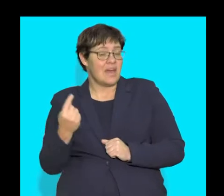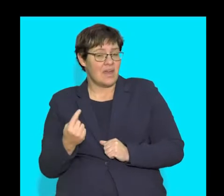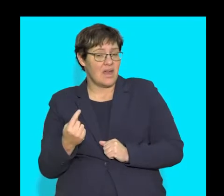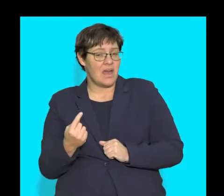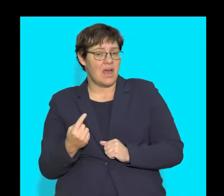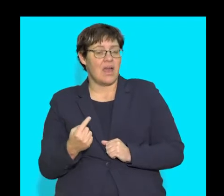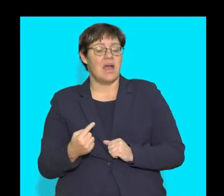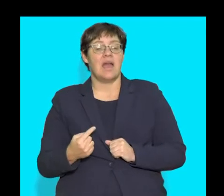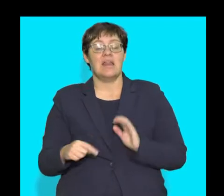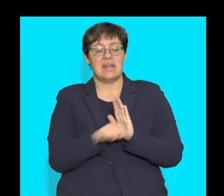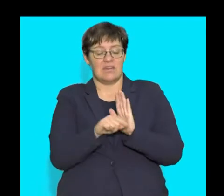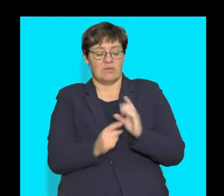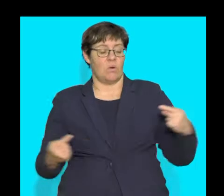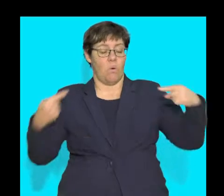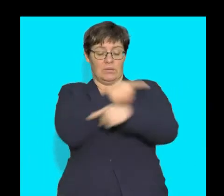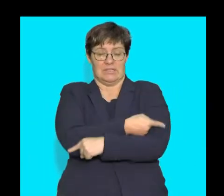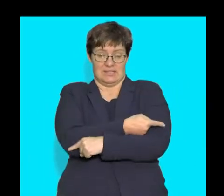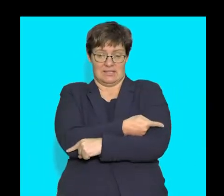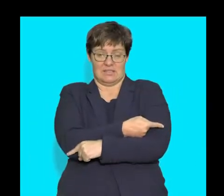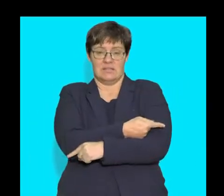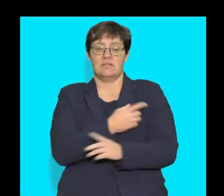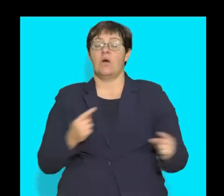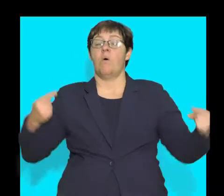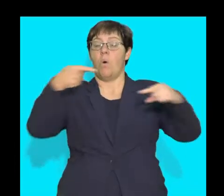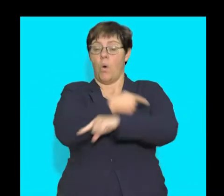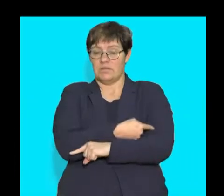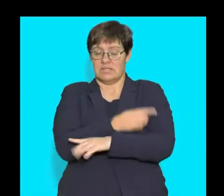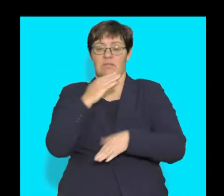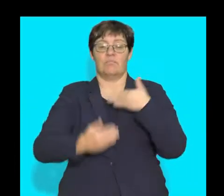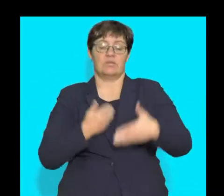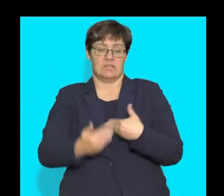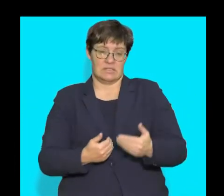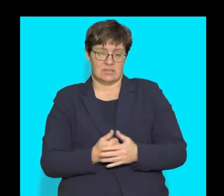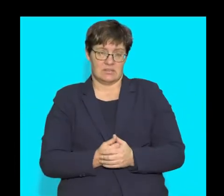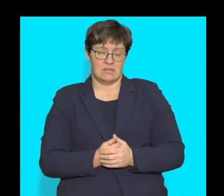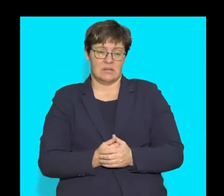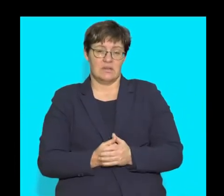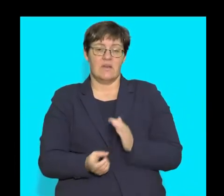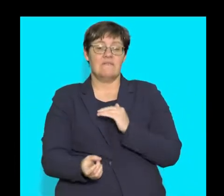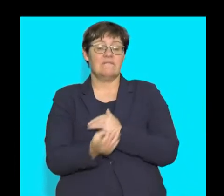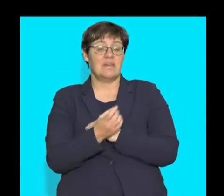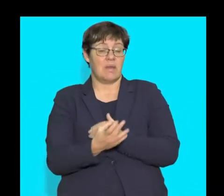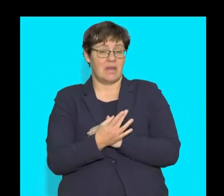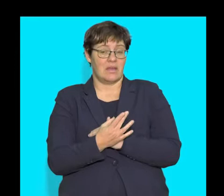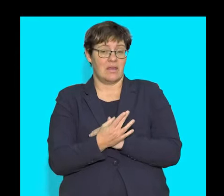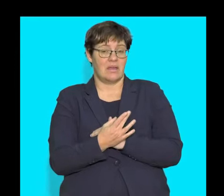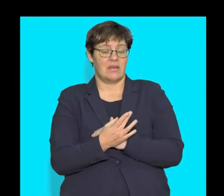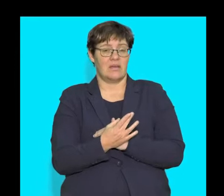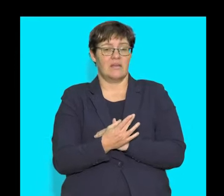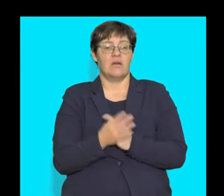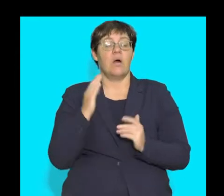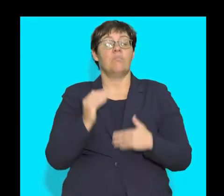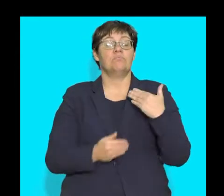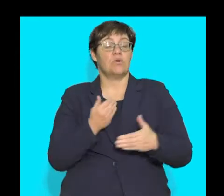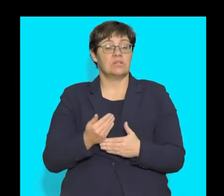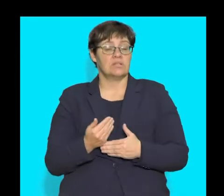is opposite. So if you think about that, so it's an opposite process. Feedback is, again, a process